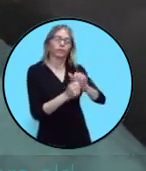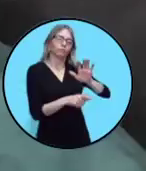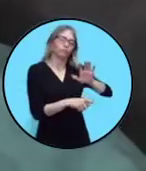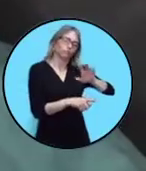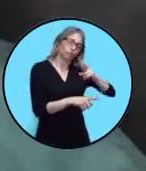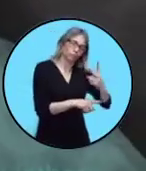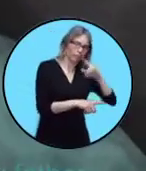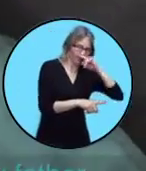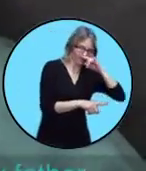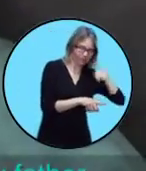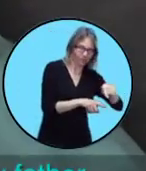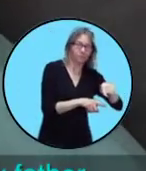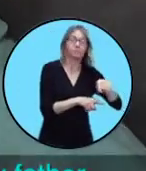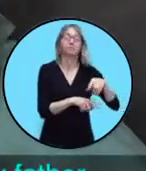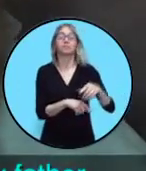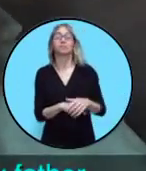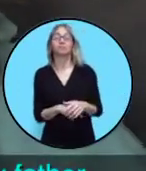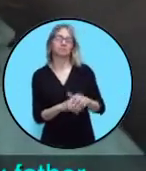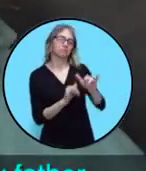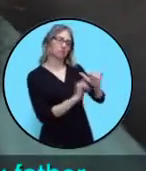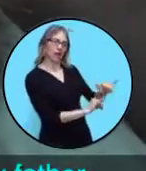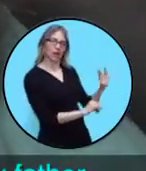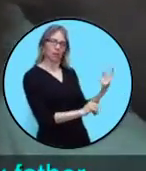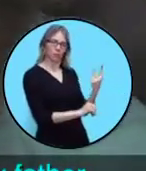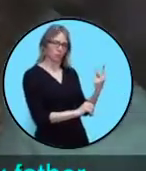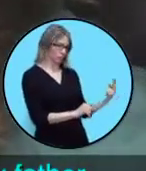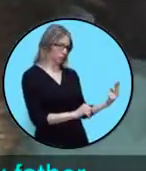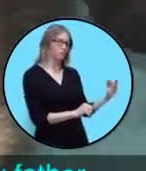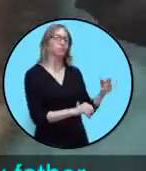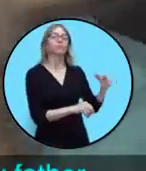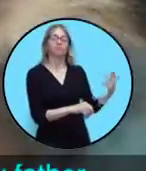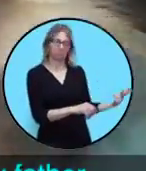two kids that were left alone because the